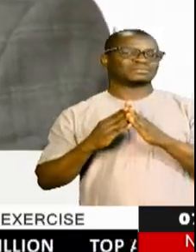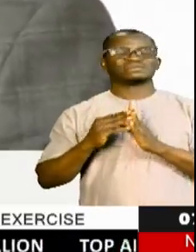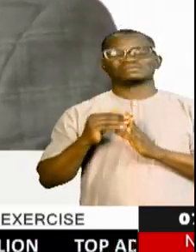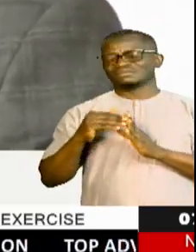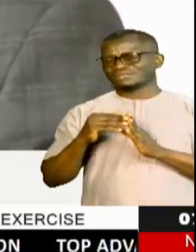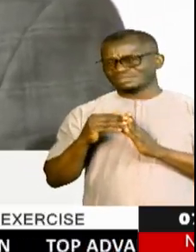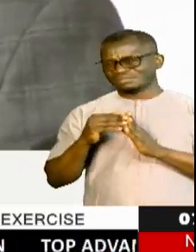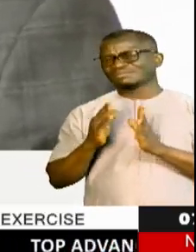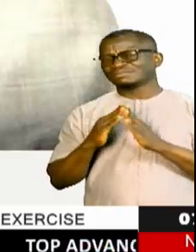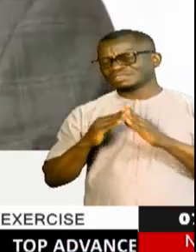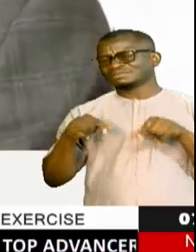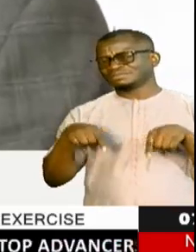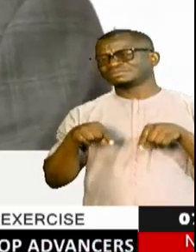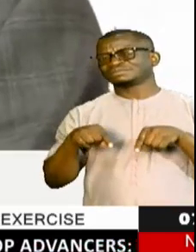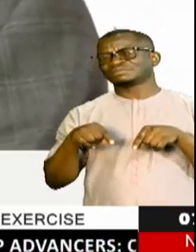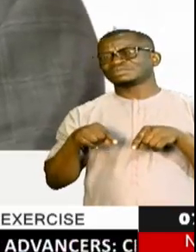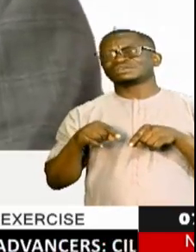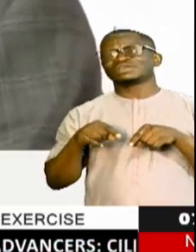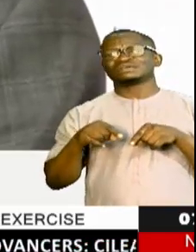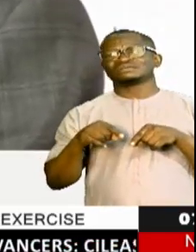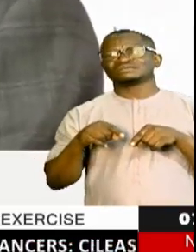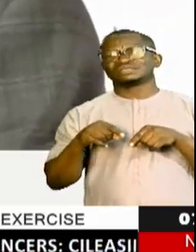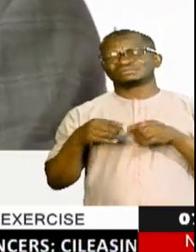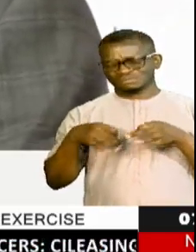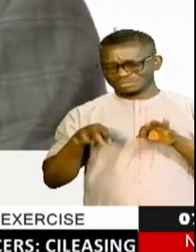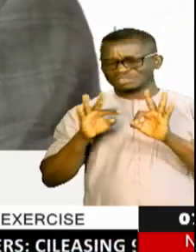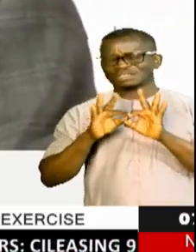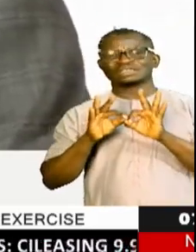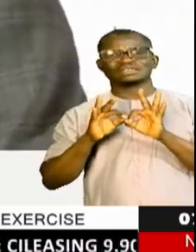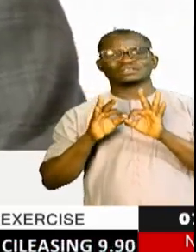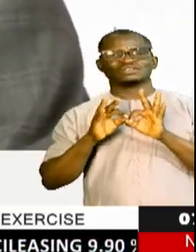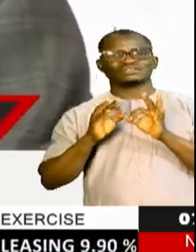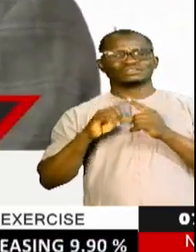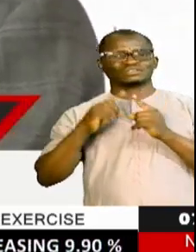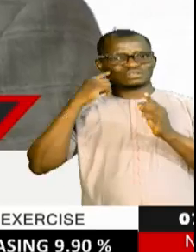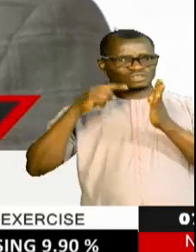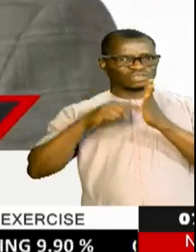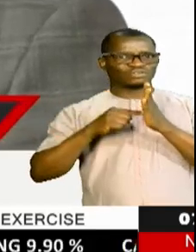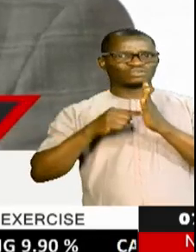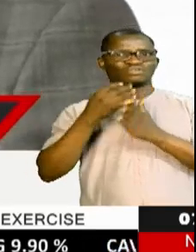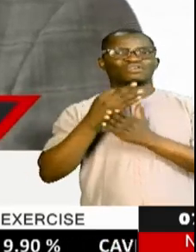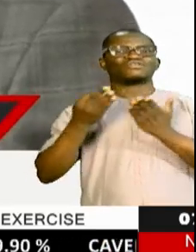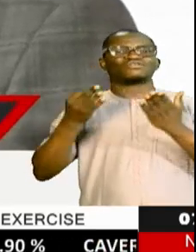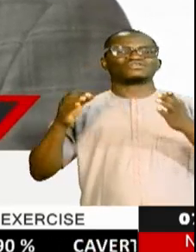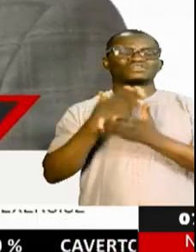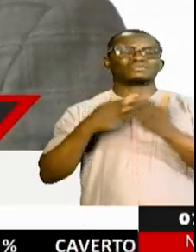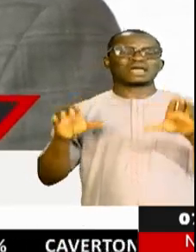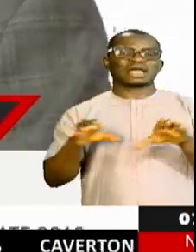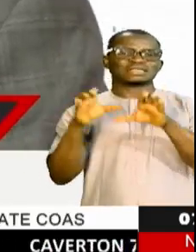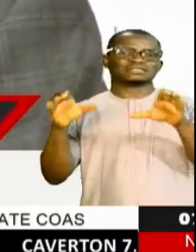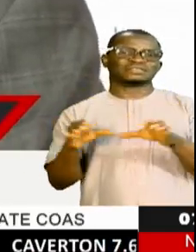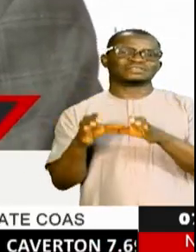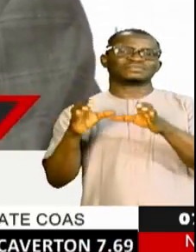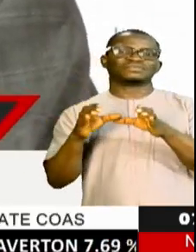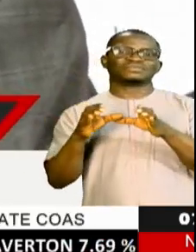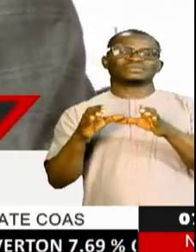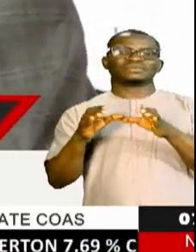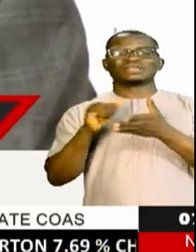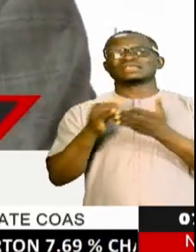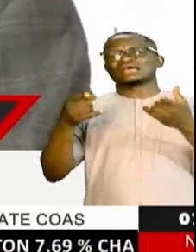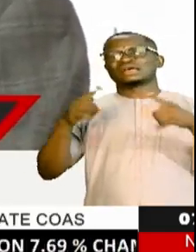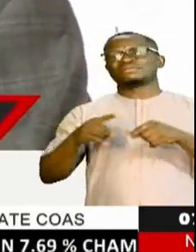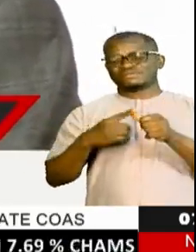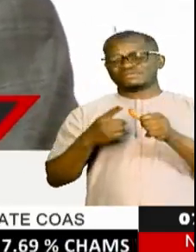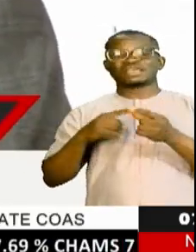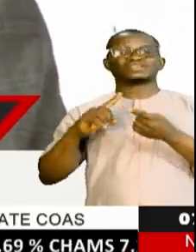means to become really serious about the Lusaka Agenda for Action 2023. And the first one is